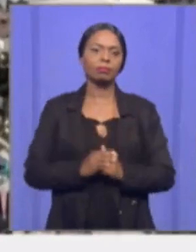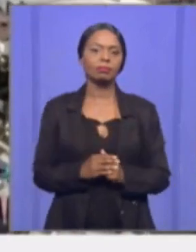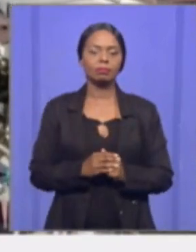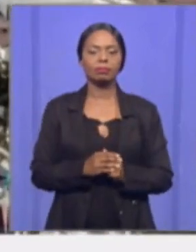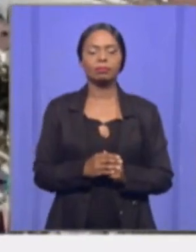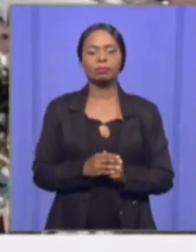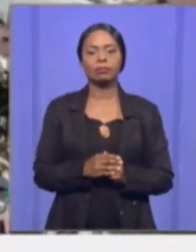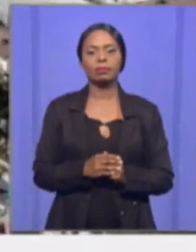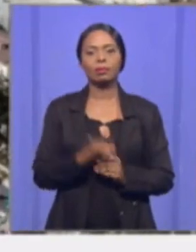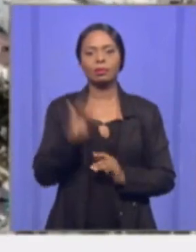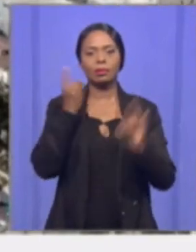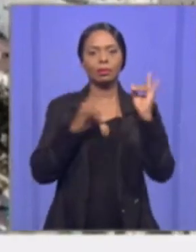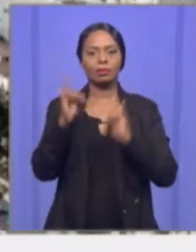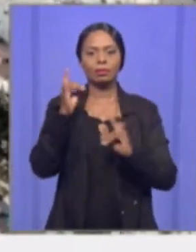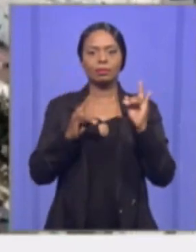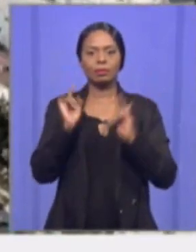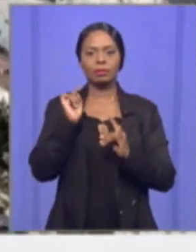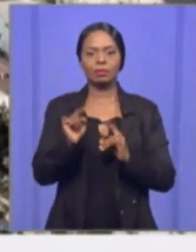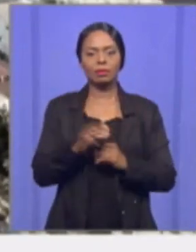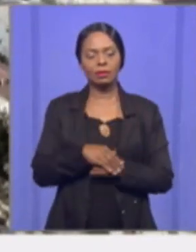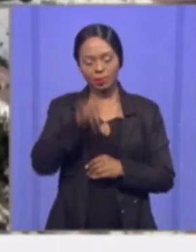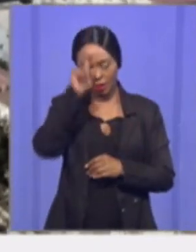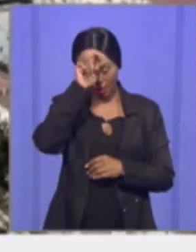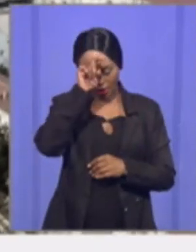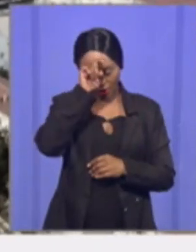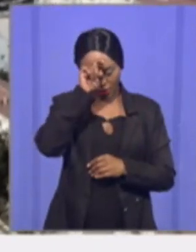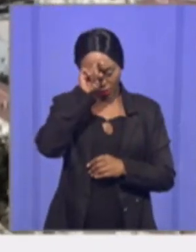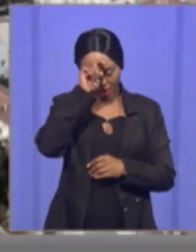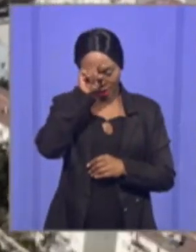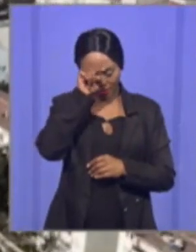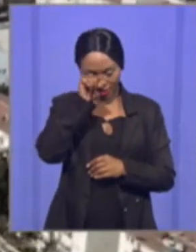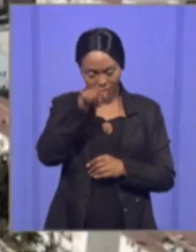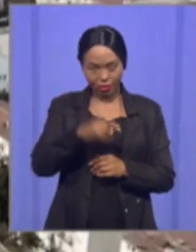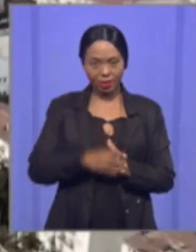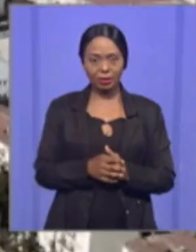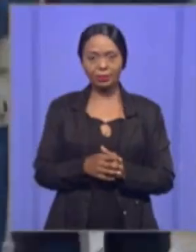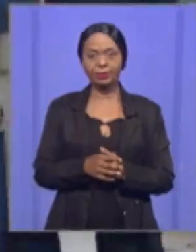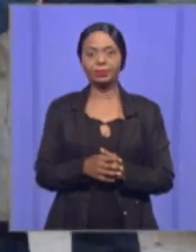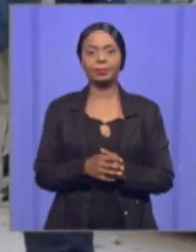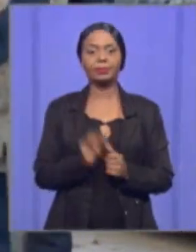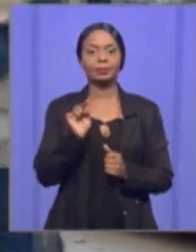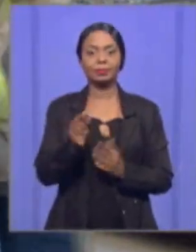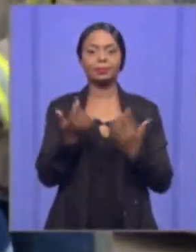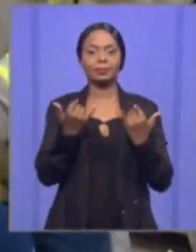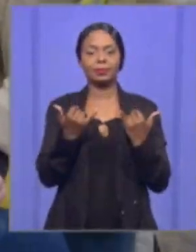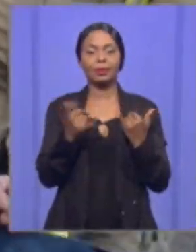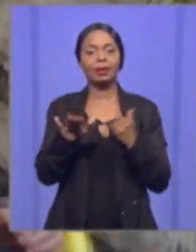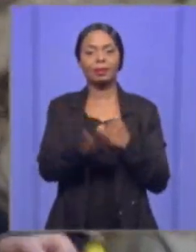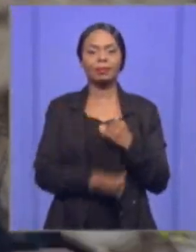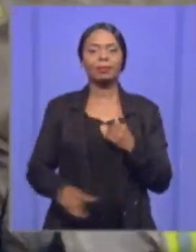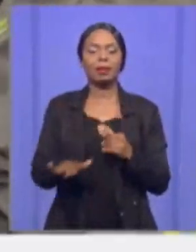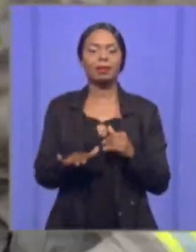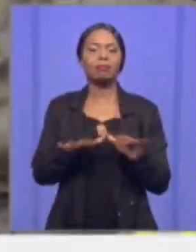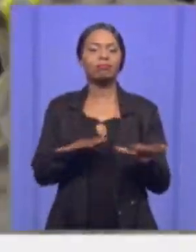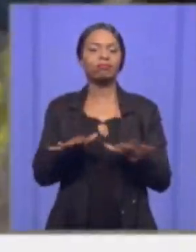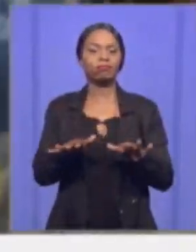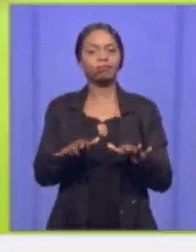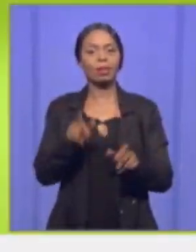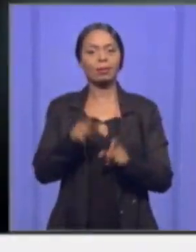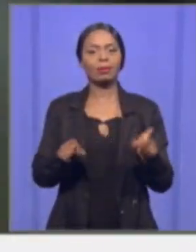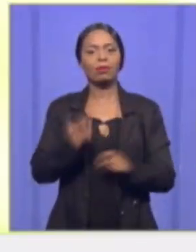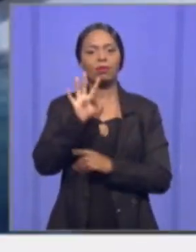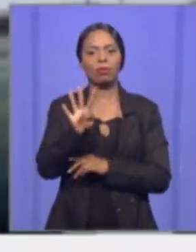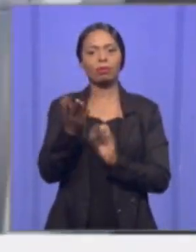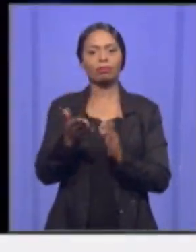Fa o tsamaya le toropo ya Turkiye o kopana le malapa a le mokutlo botlhokong. Mo lefelong leno la matlhotlhapelo go bonwe ditopo di le